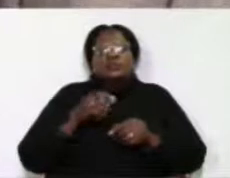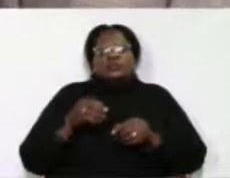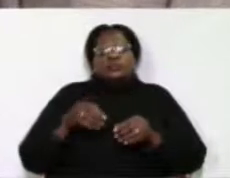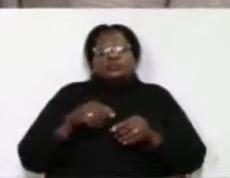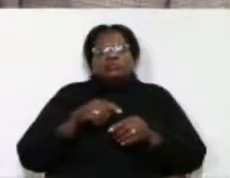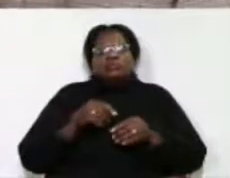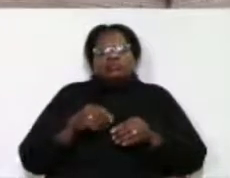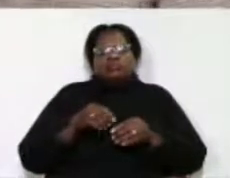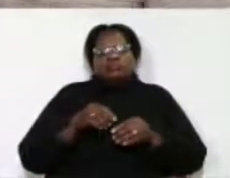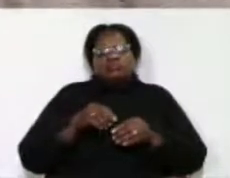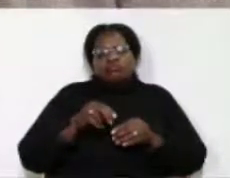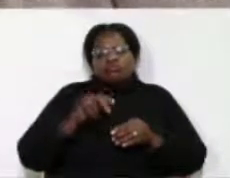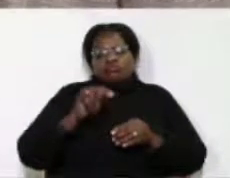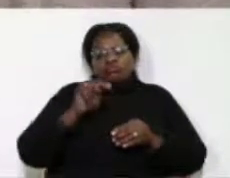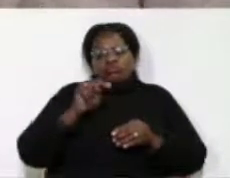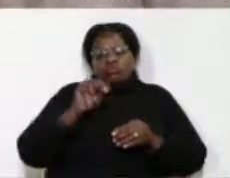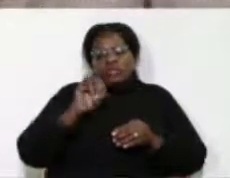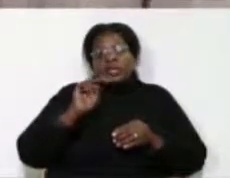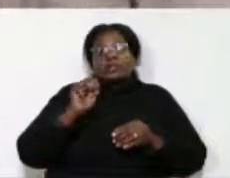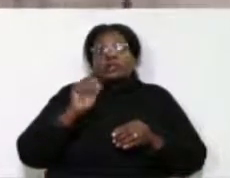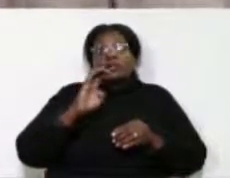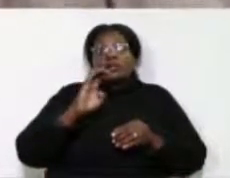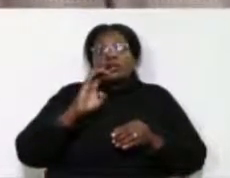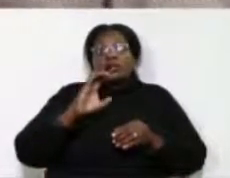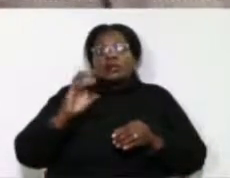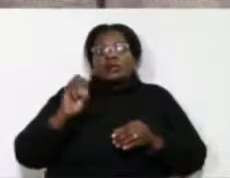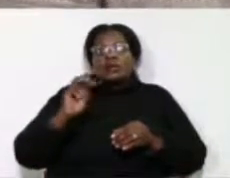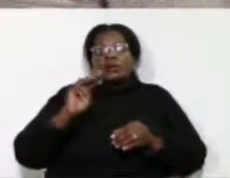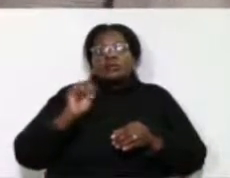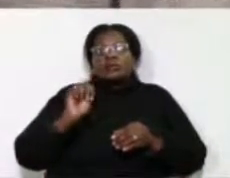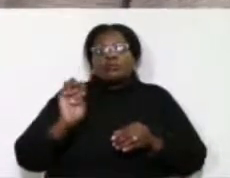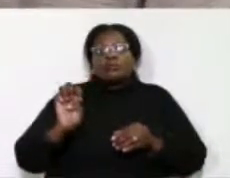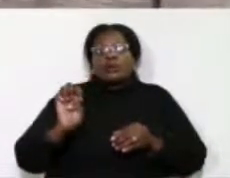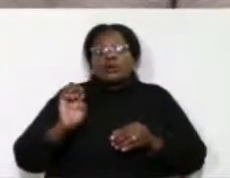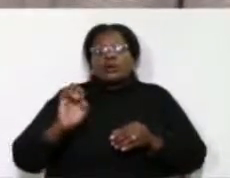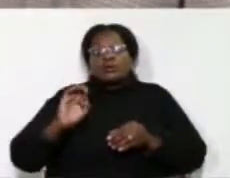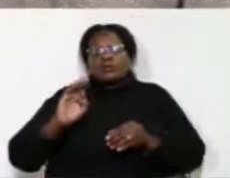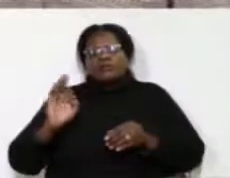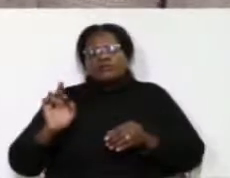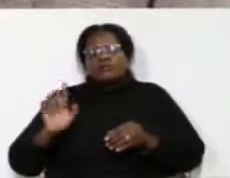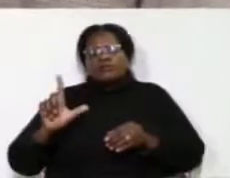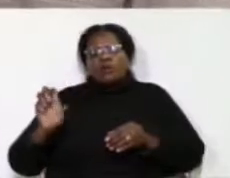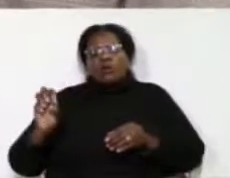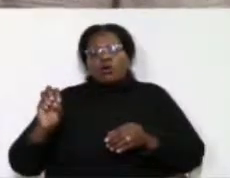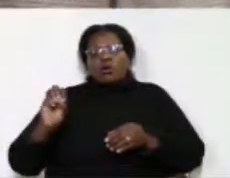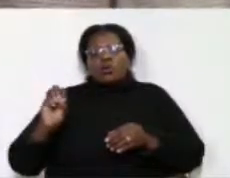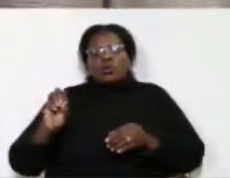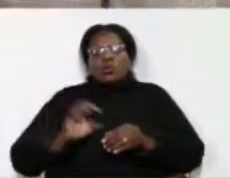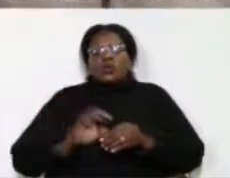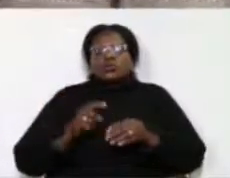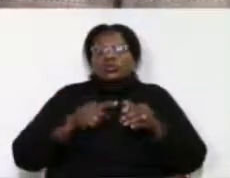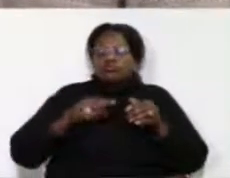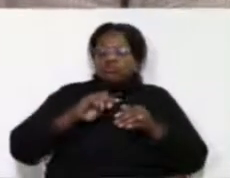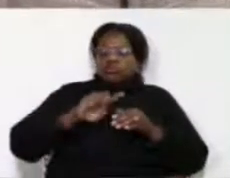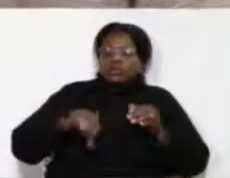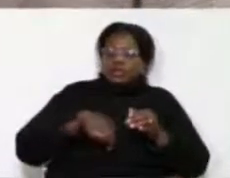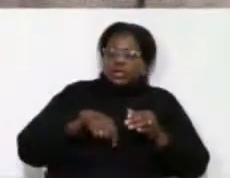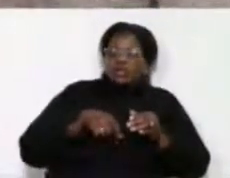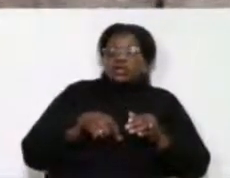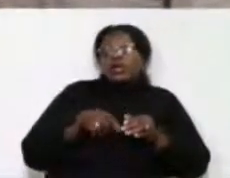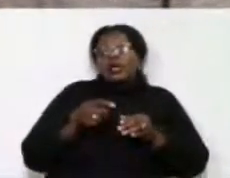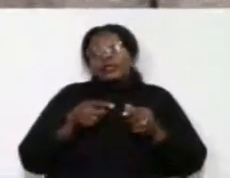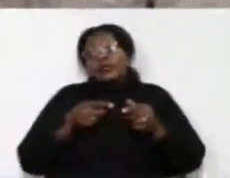colleagues, one of my good friends, Mr. Leswani, he's always saying cash flow is your king rather than anything